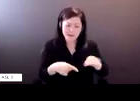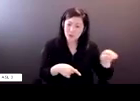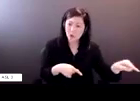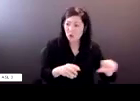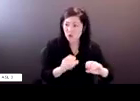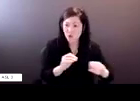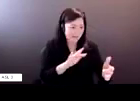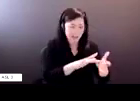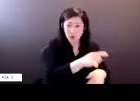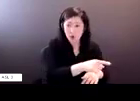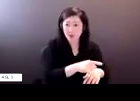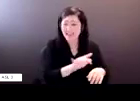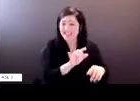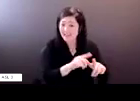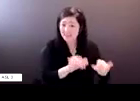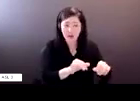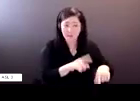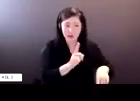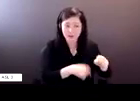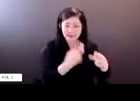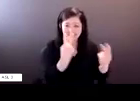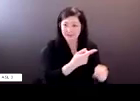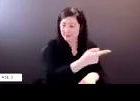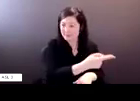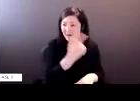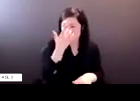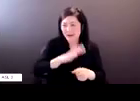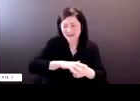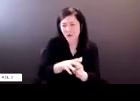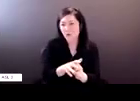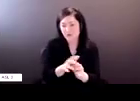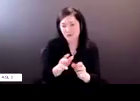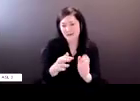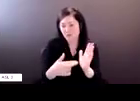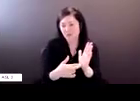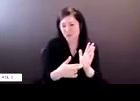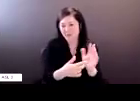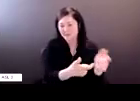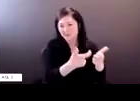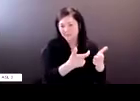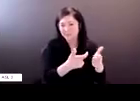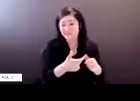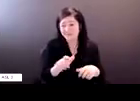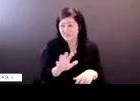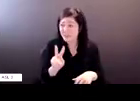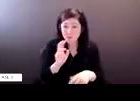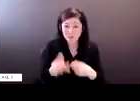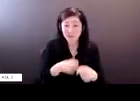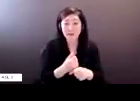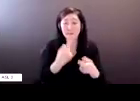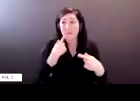from visiting for extended periods of time due to the COVID travel rules, nearly 2 years before they could visit.